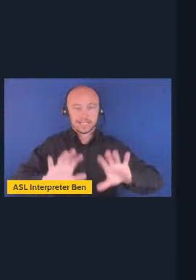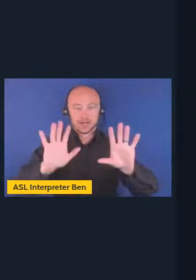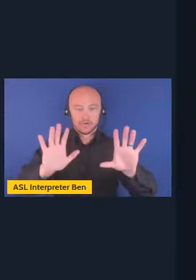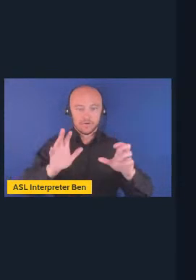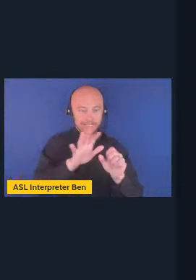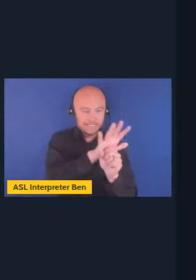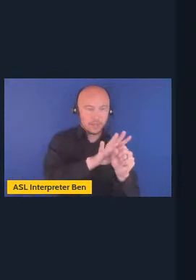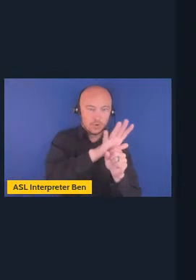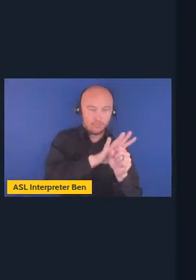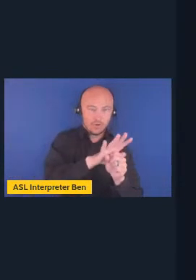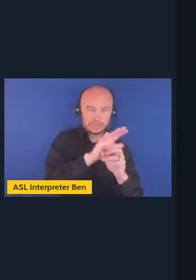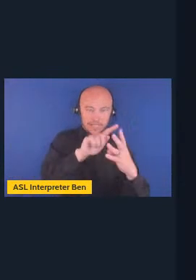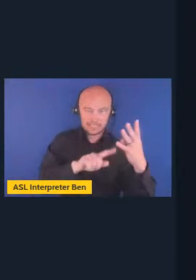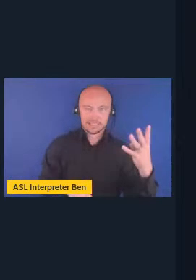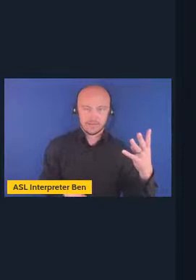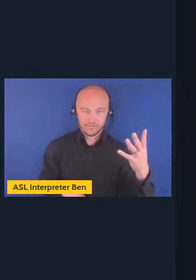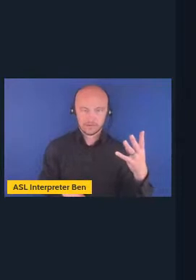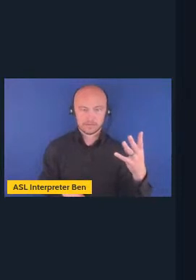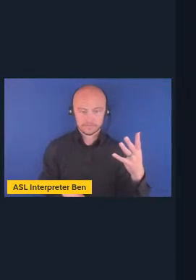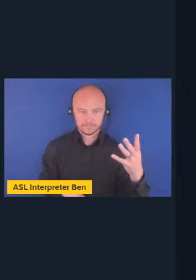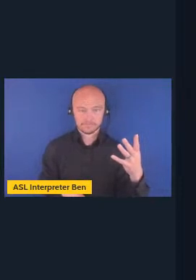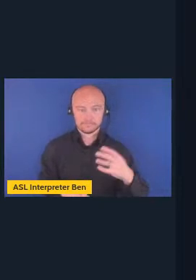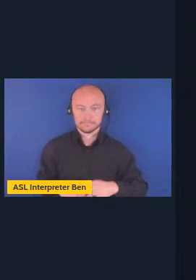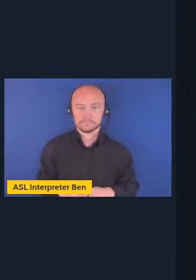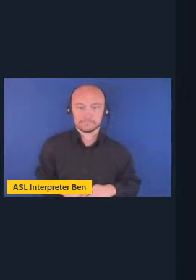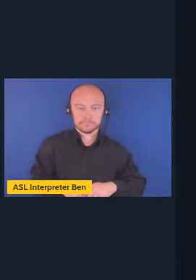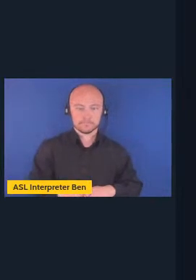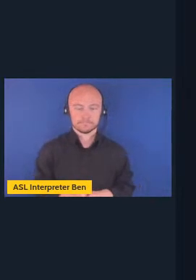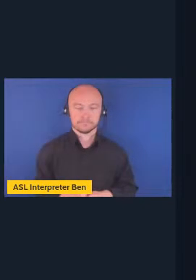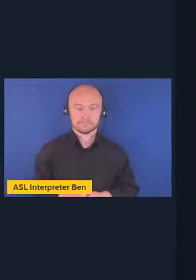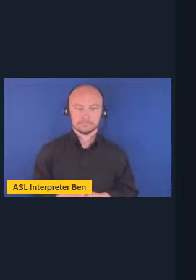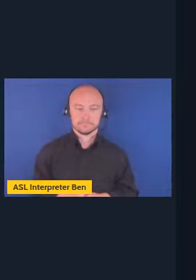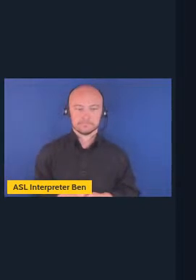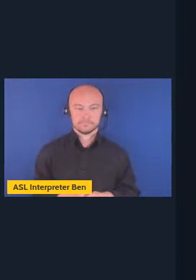existing on-premise infrastructure and the investment.